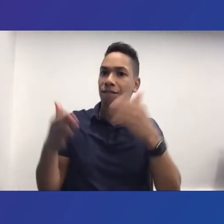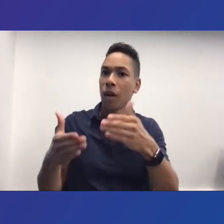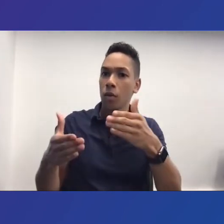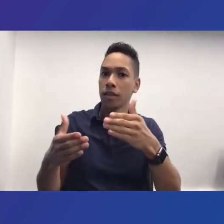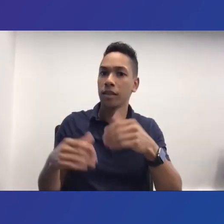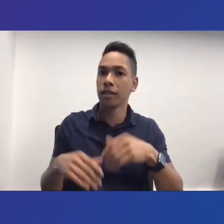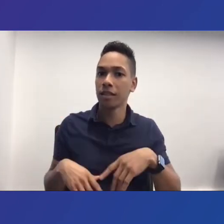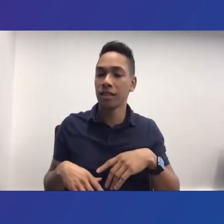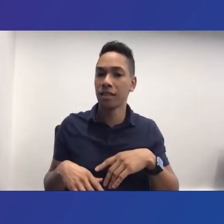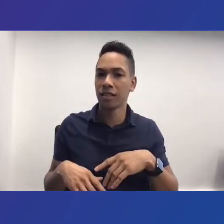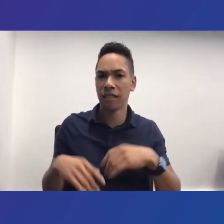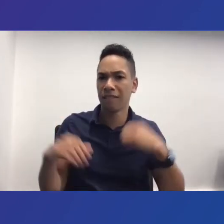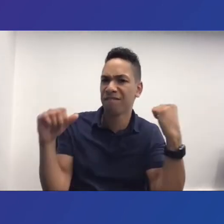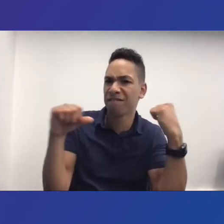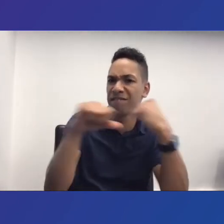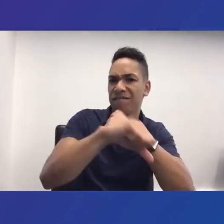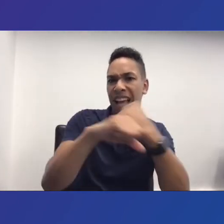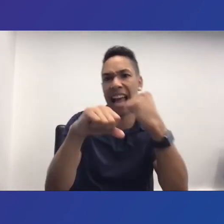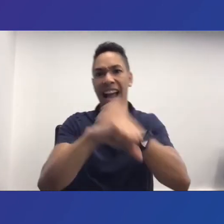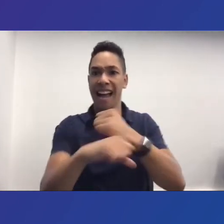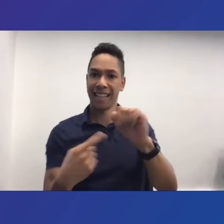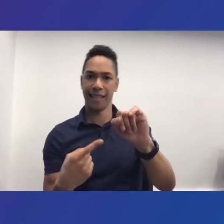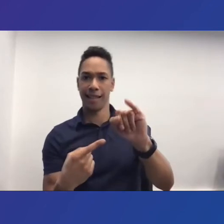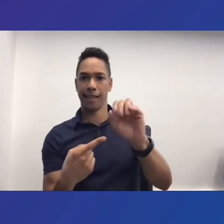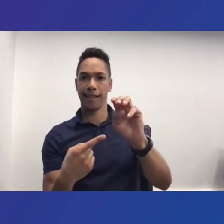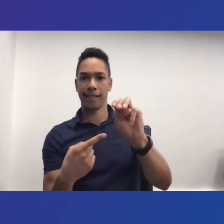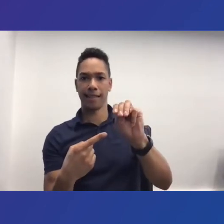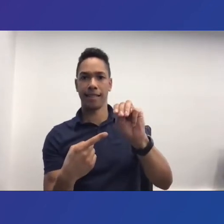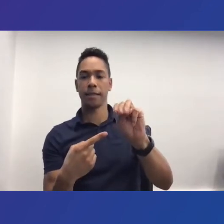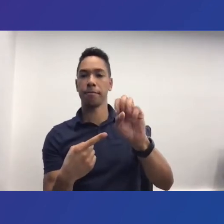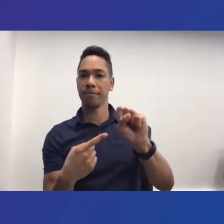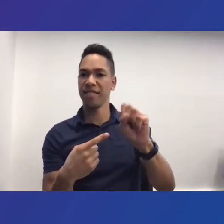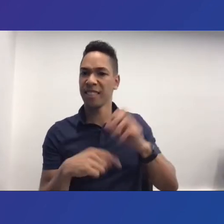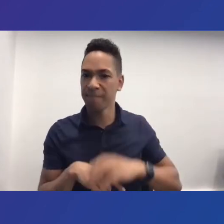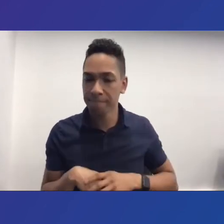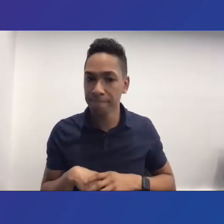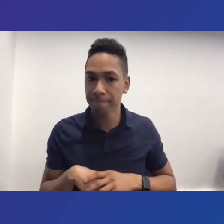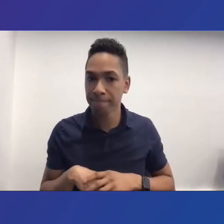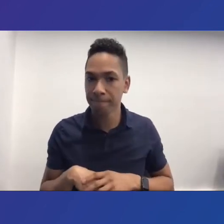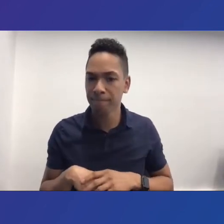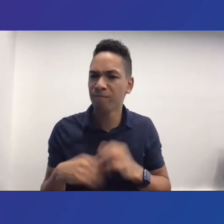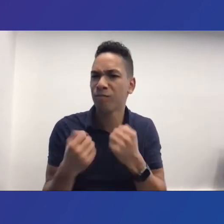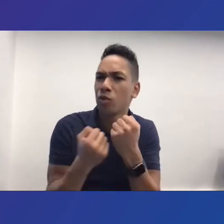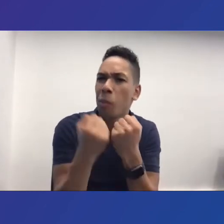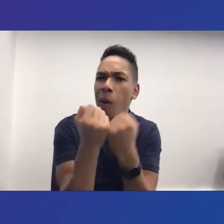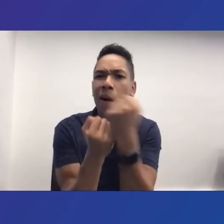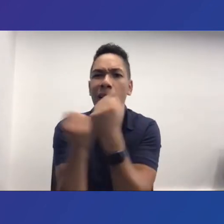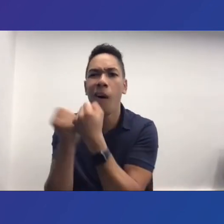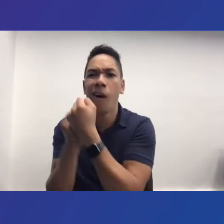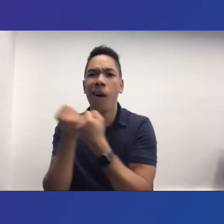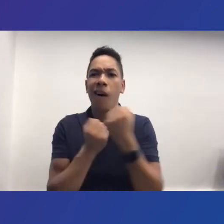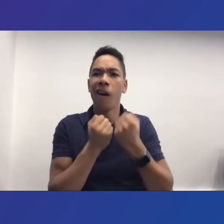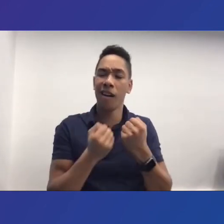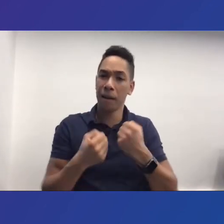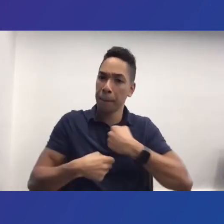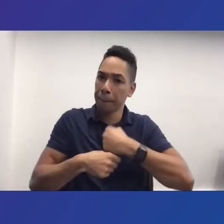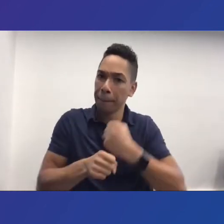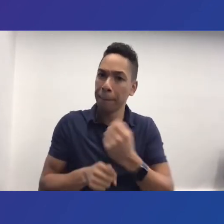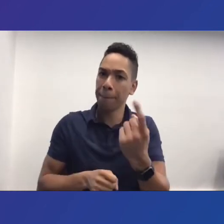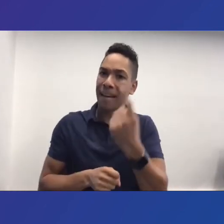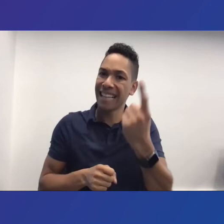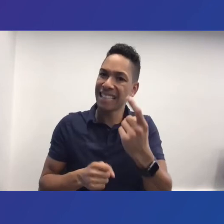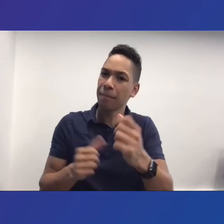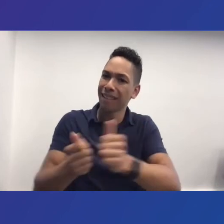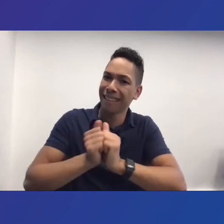in kind of fighting all those isms. Yeah. Okay. It's supporting each other, making something really